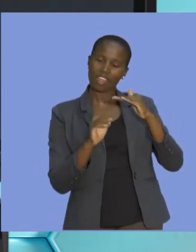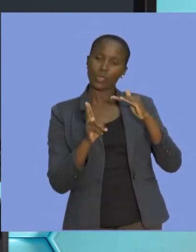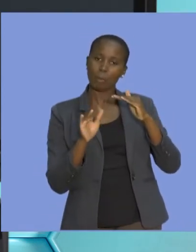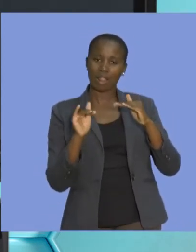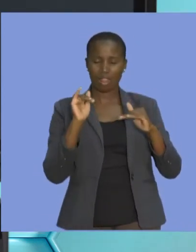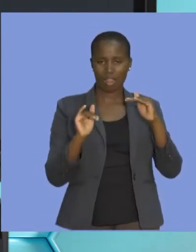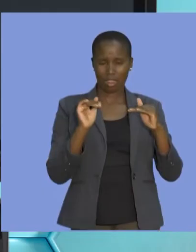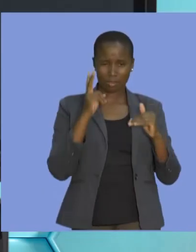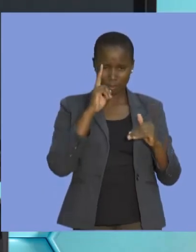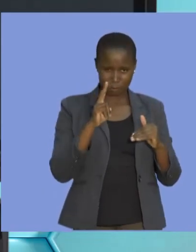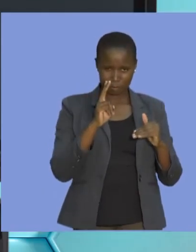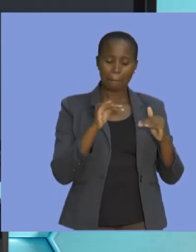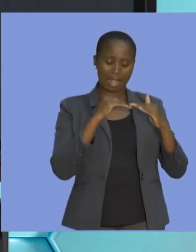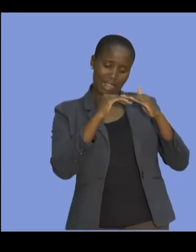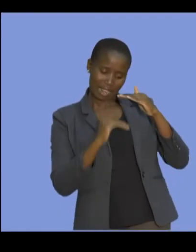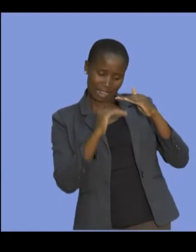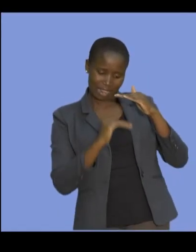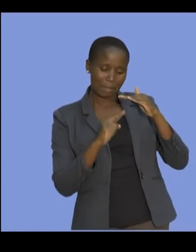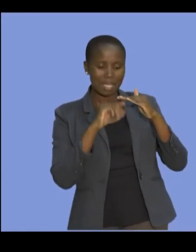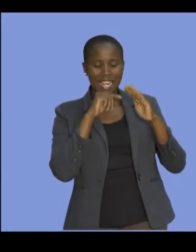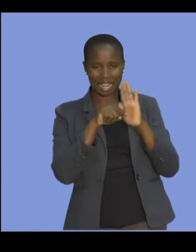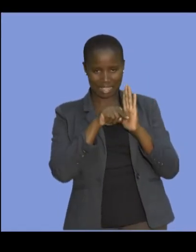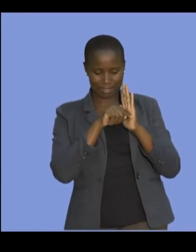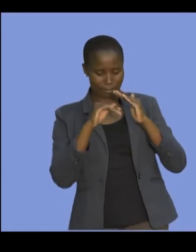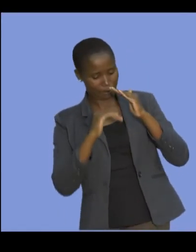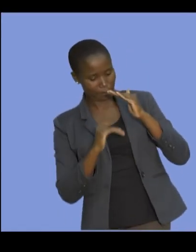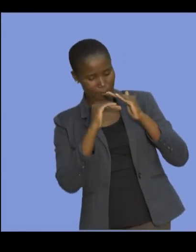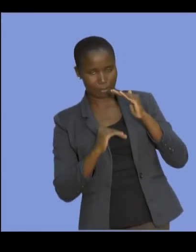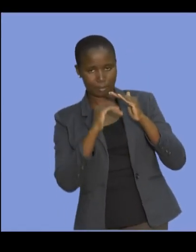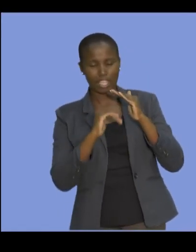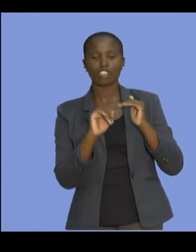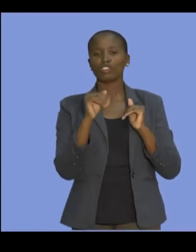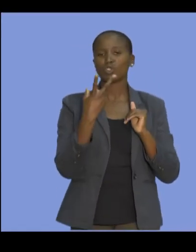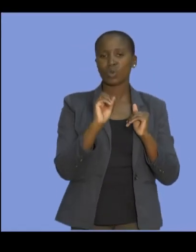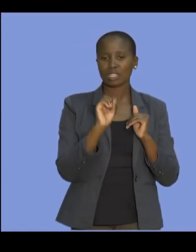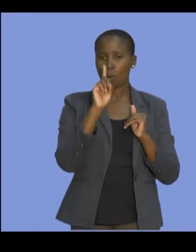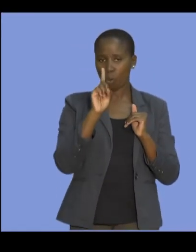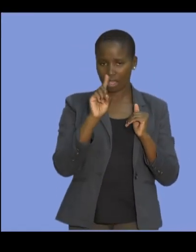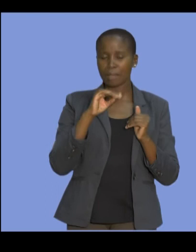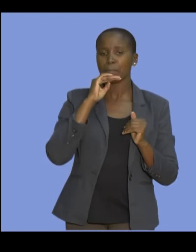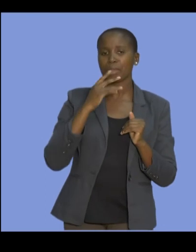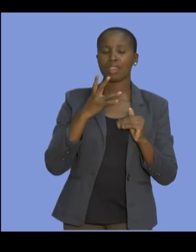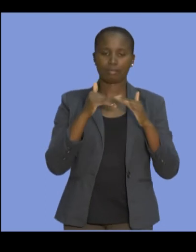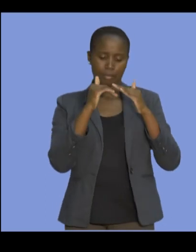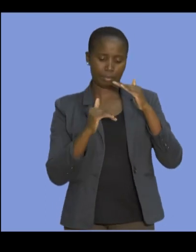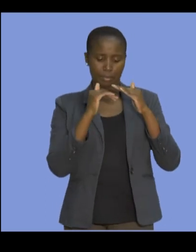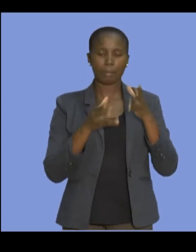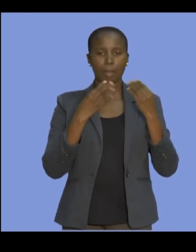It's below the average. And 21 units below the average. And if you look at